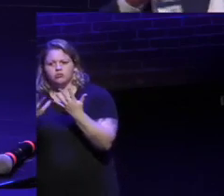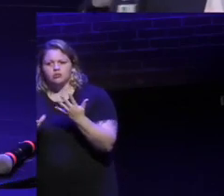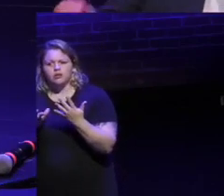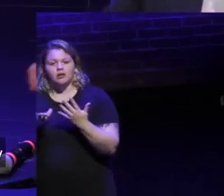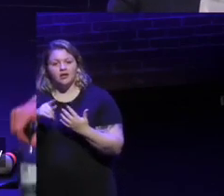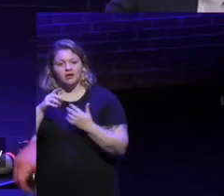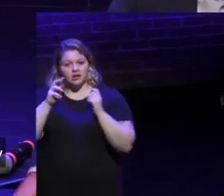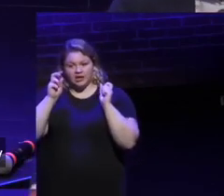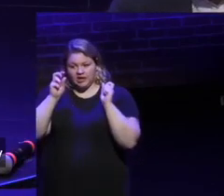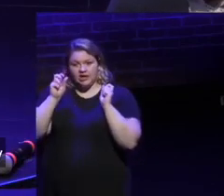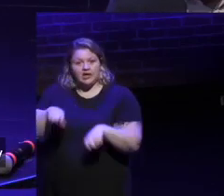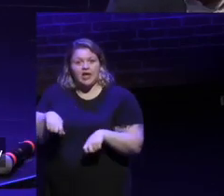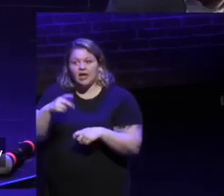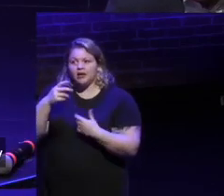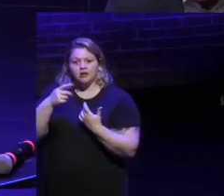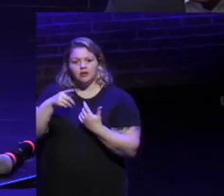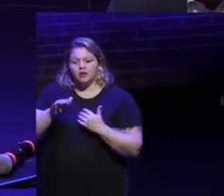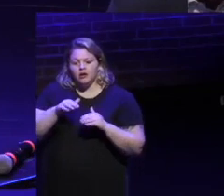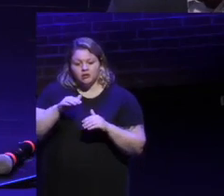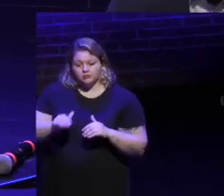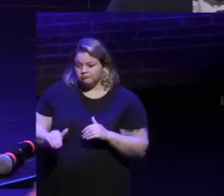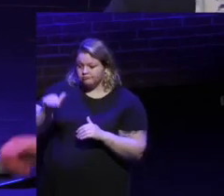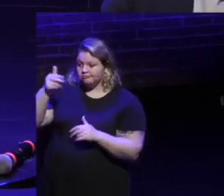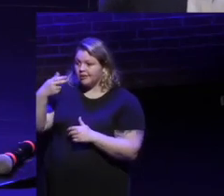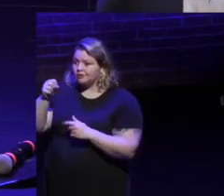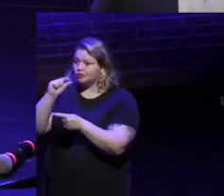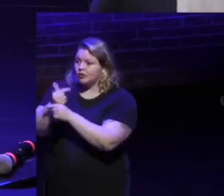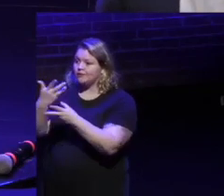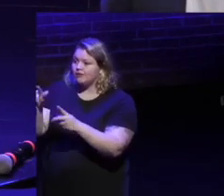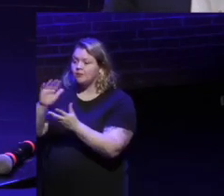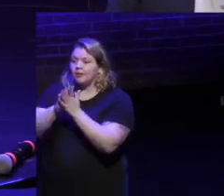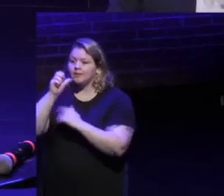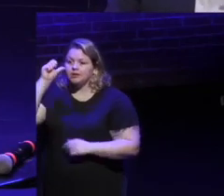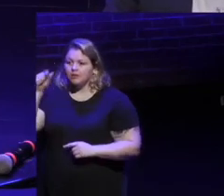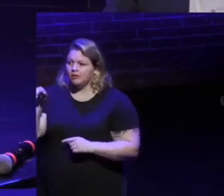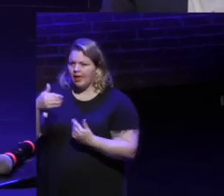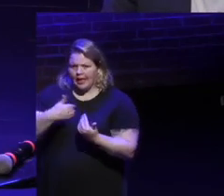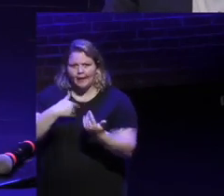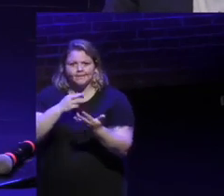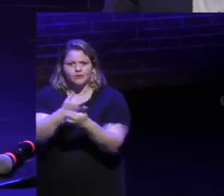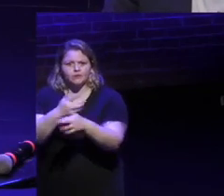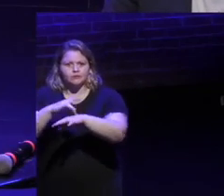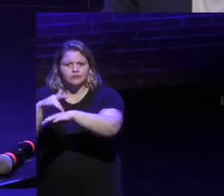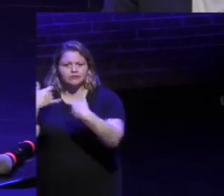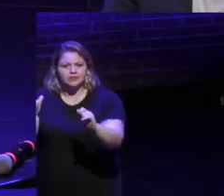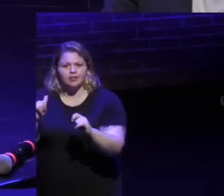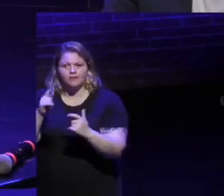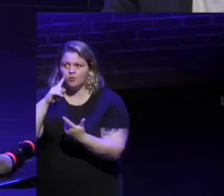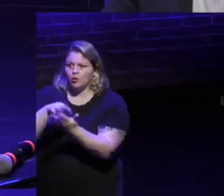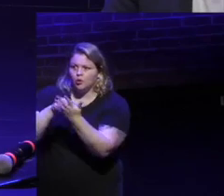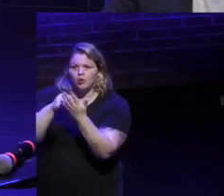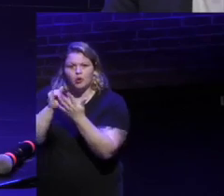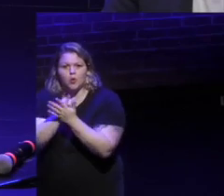adults. I don't see that in every single community across the Commonwealth. That's one way to tap into who might be somebody who is